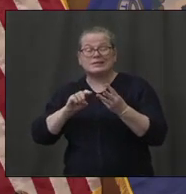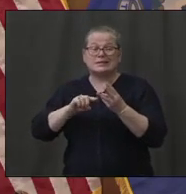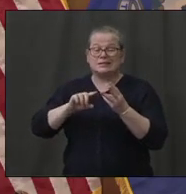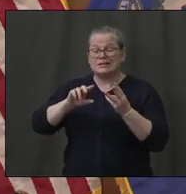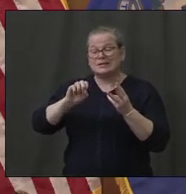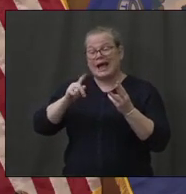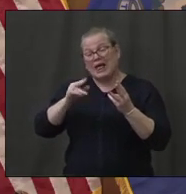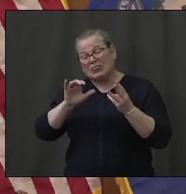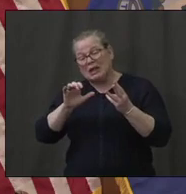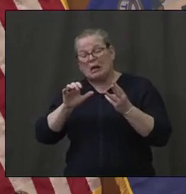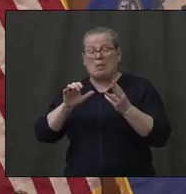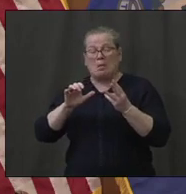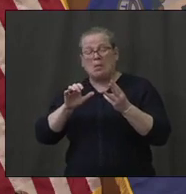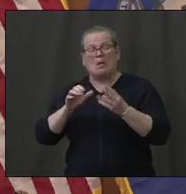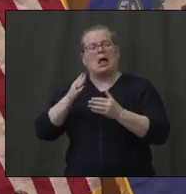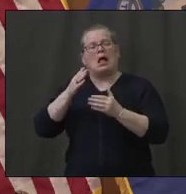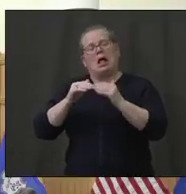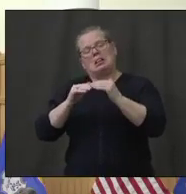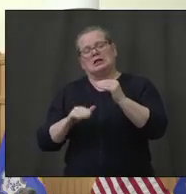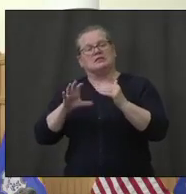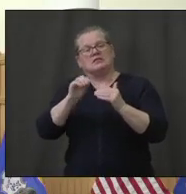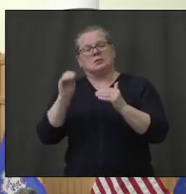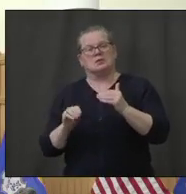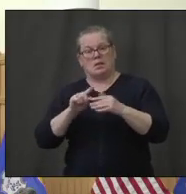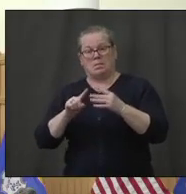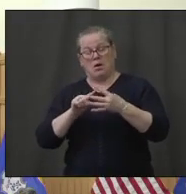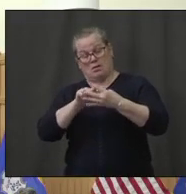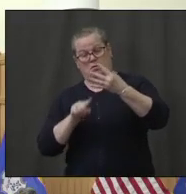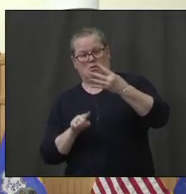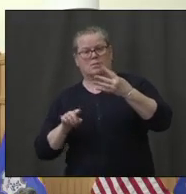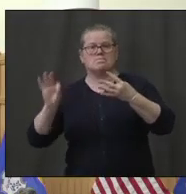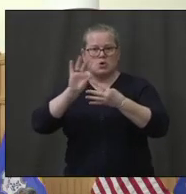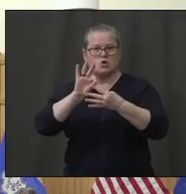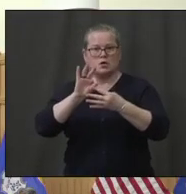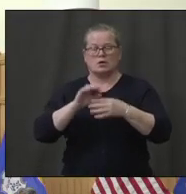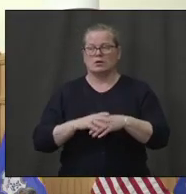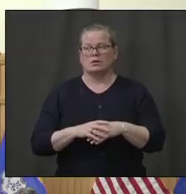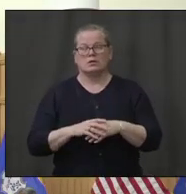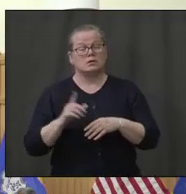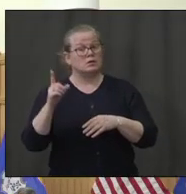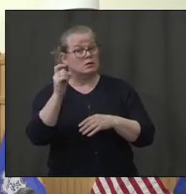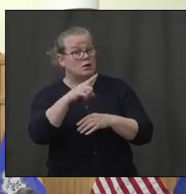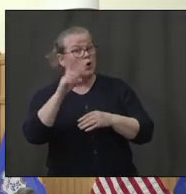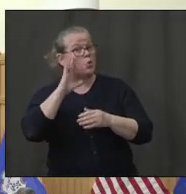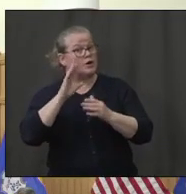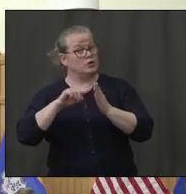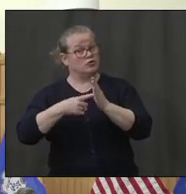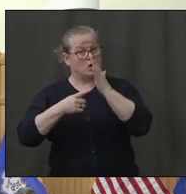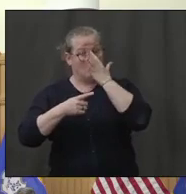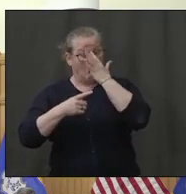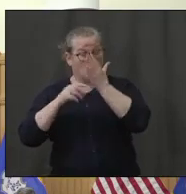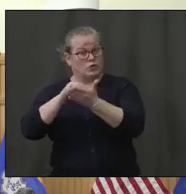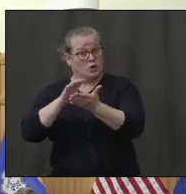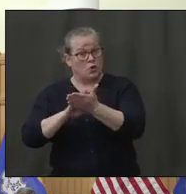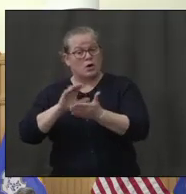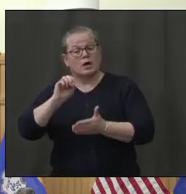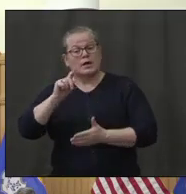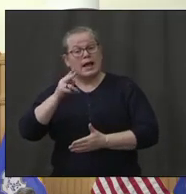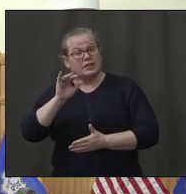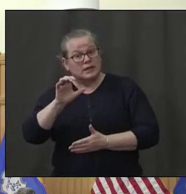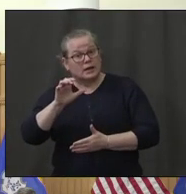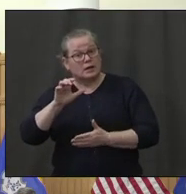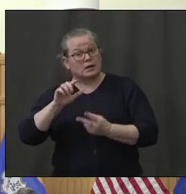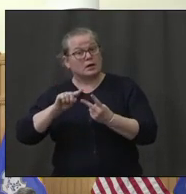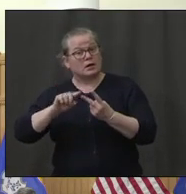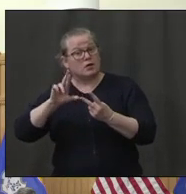That's what we get. So, are you going to begin reporting ethnicity or race along with these numbers, or that's